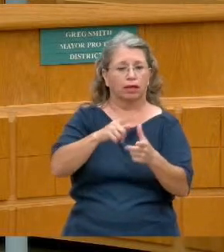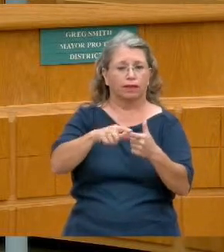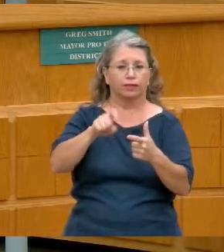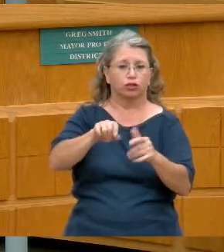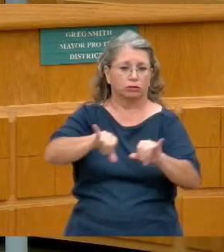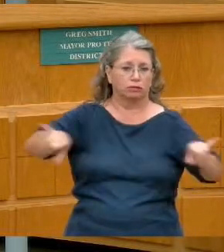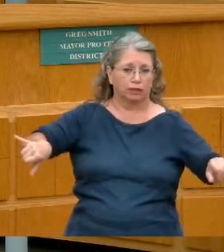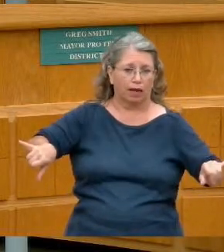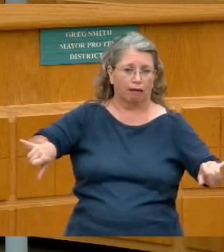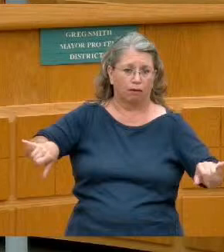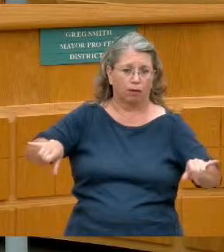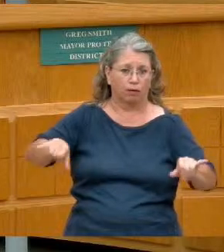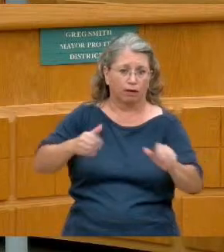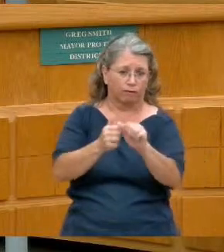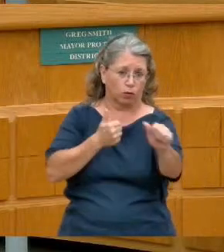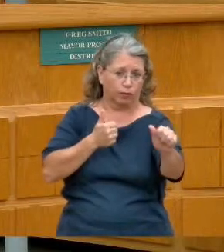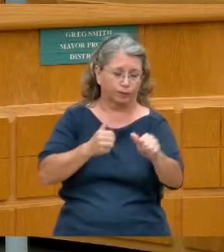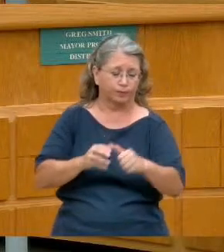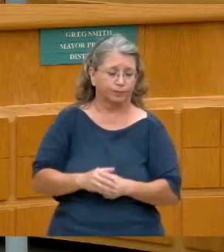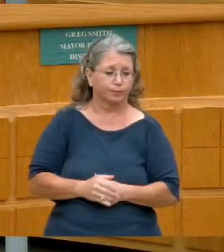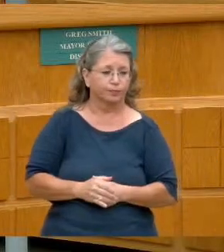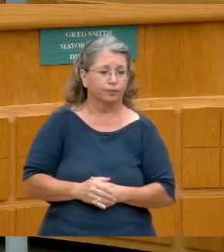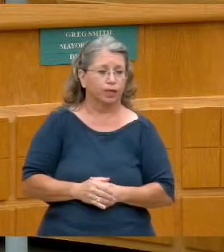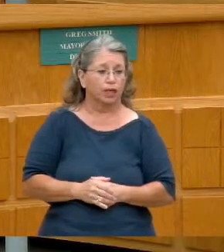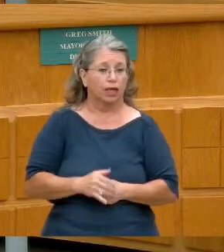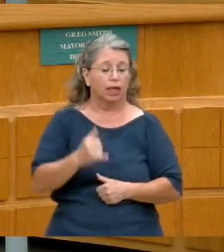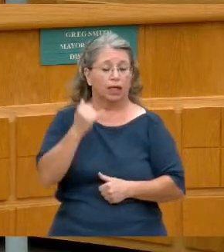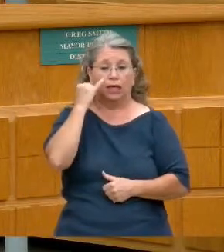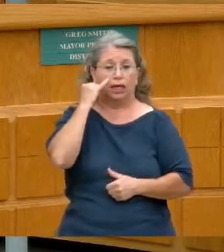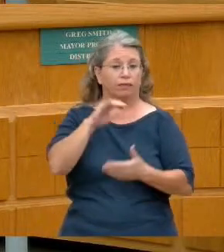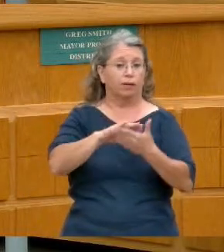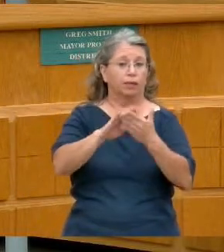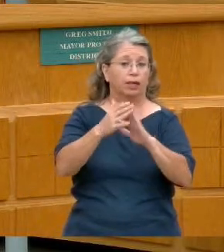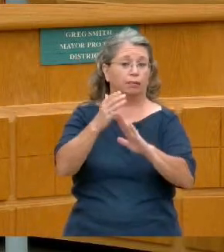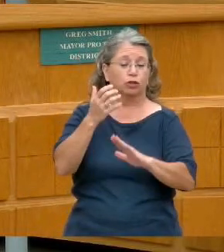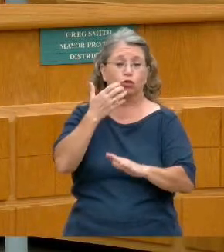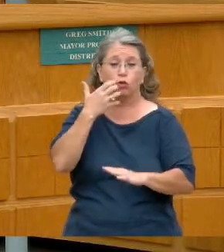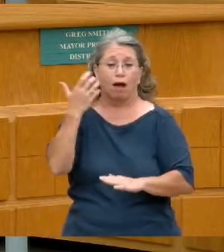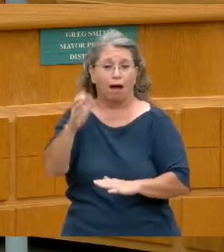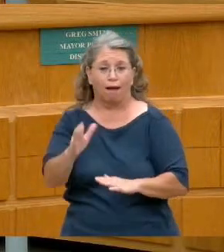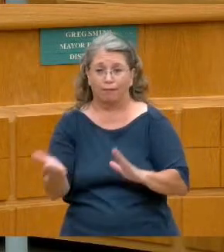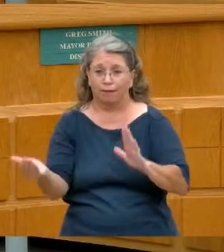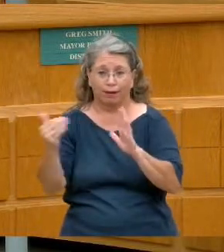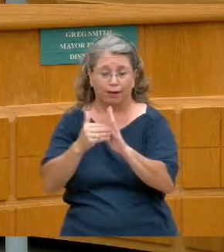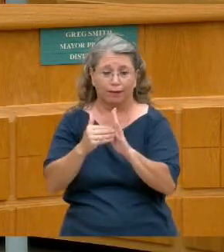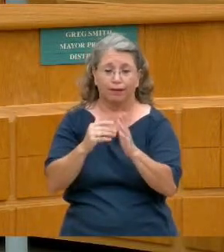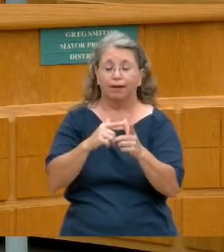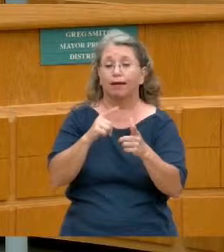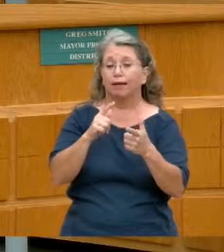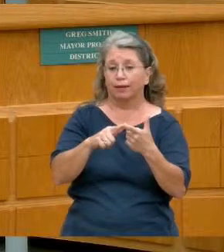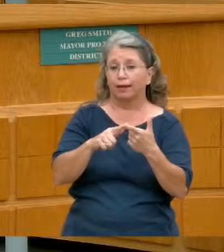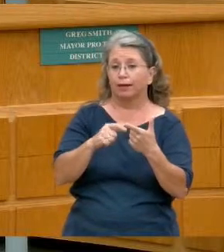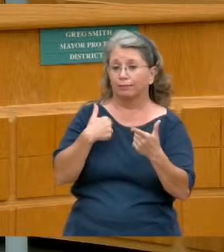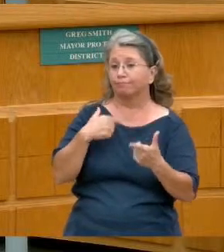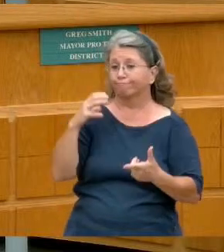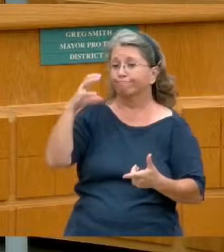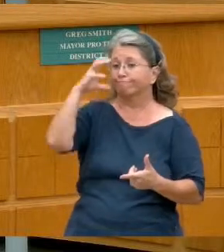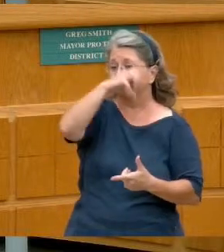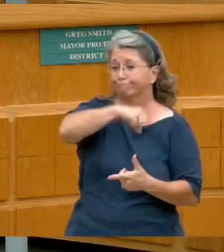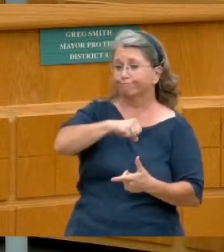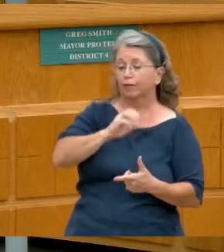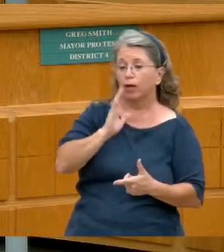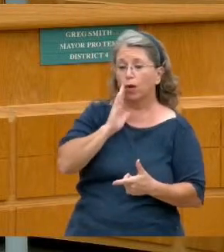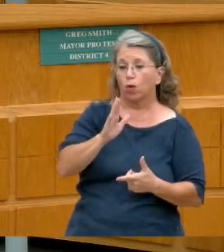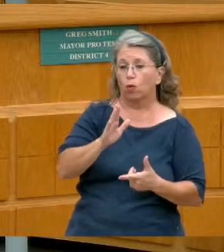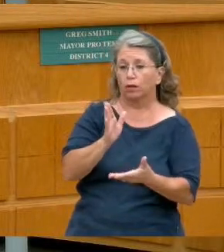And lastly, if we get to the point where it gets too hot, then we're going to stop turning up the dial, presumably, and maybe